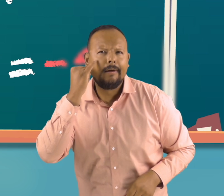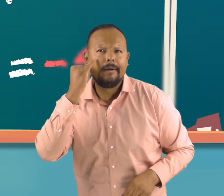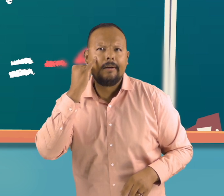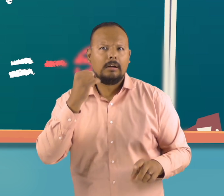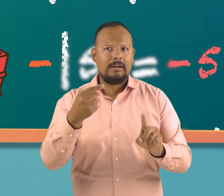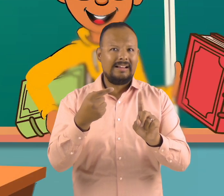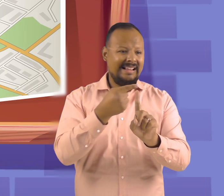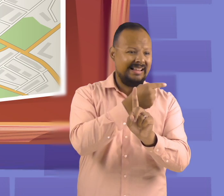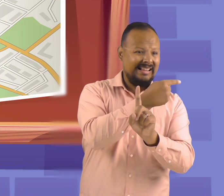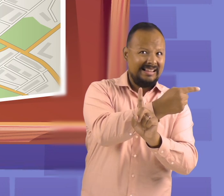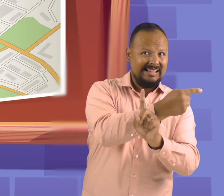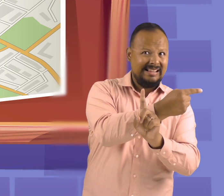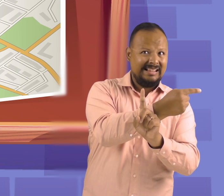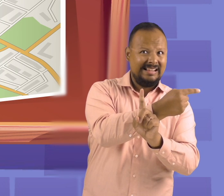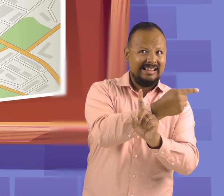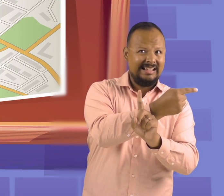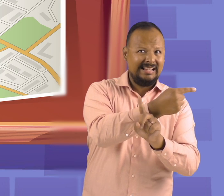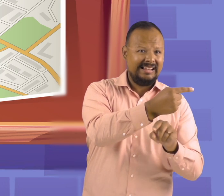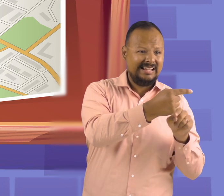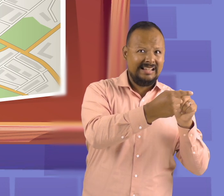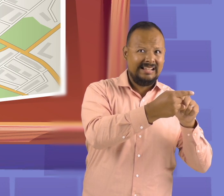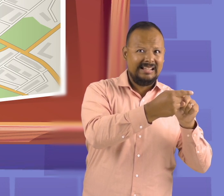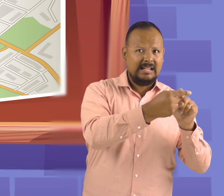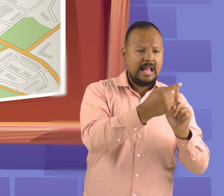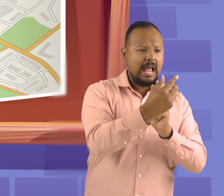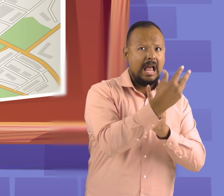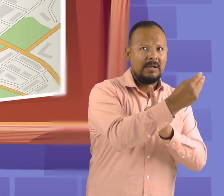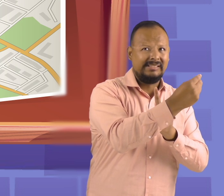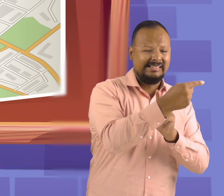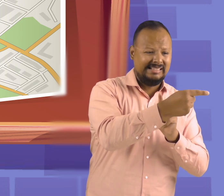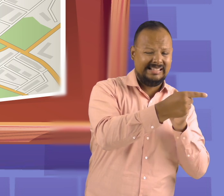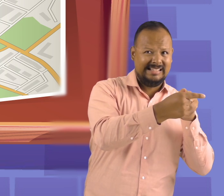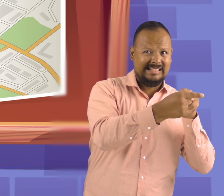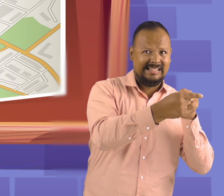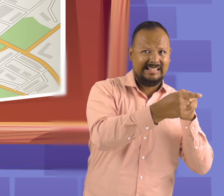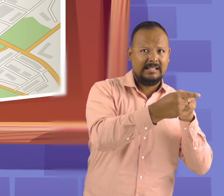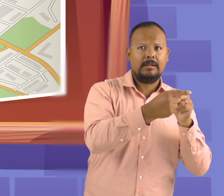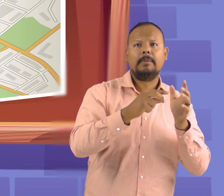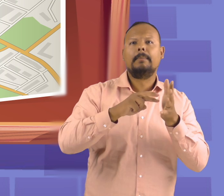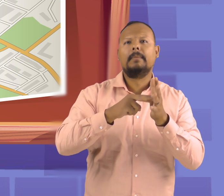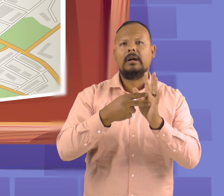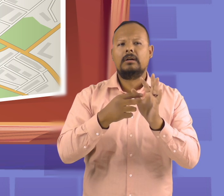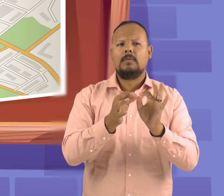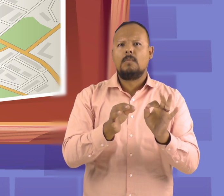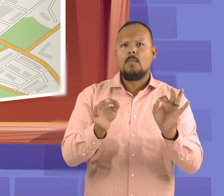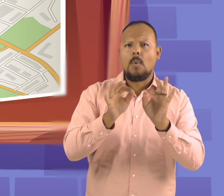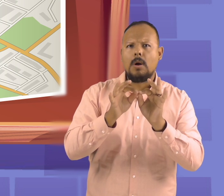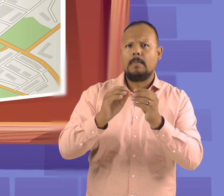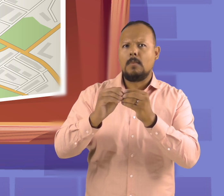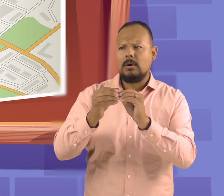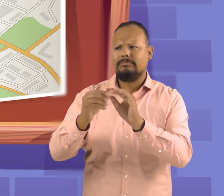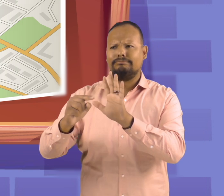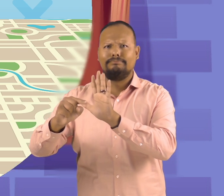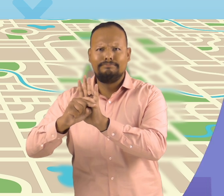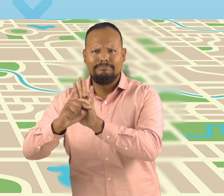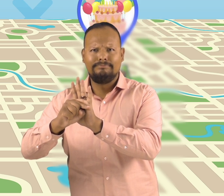negative. Let's do an example looking at distance to help us see how absolute value works.